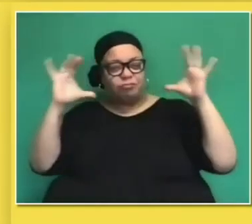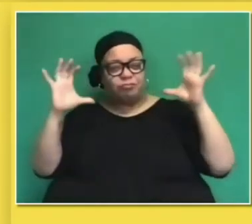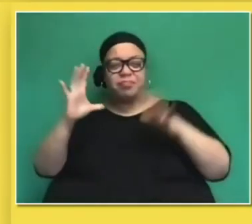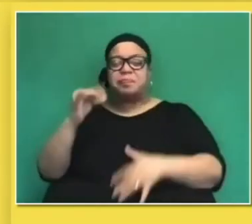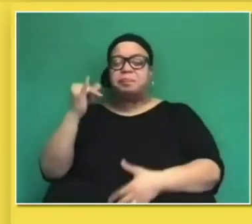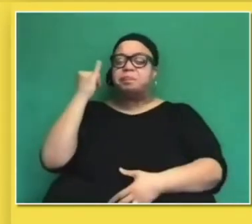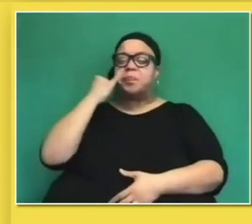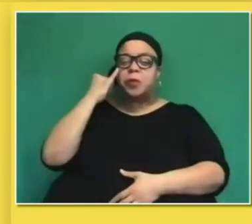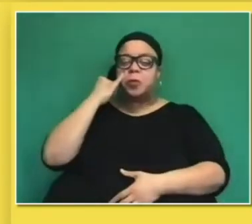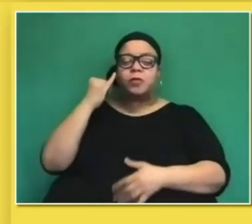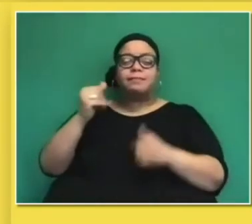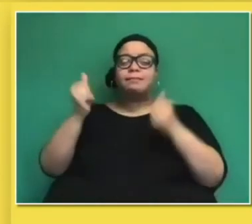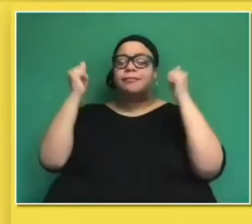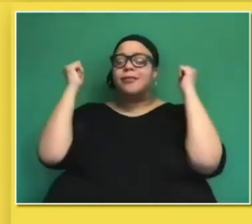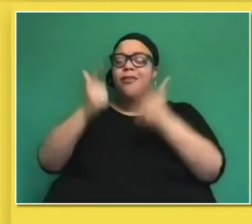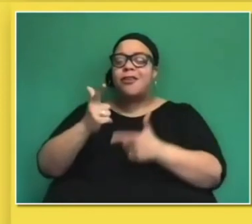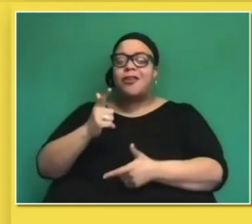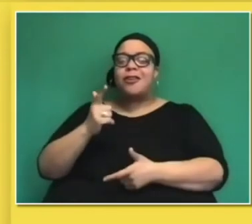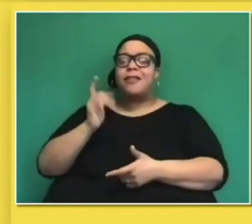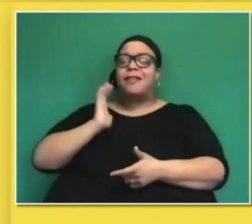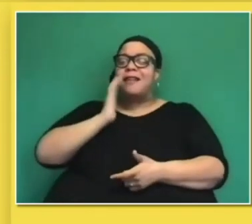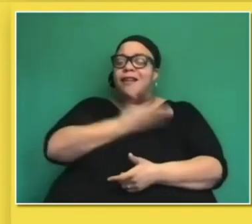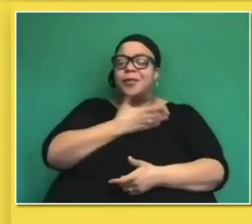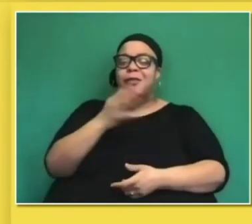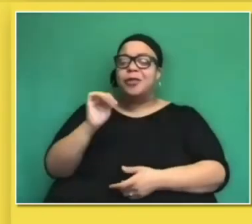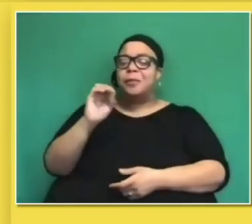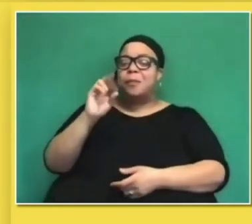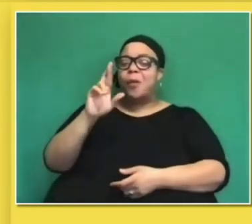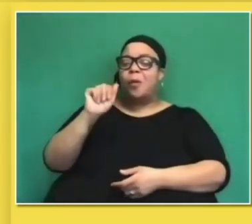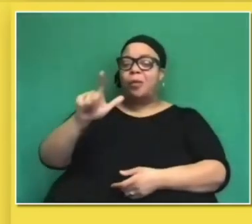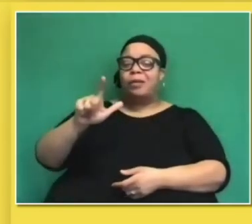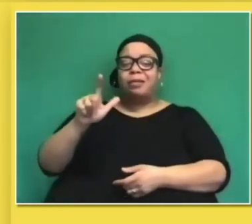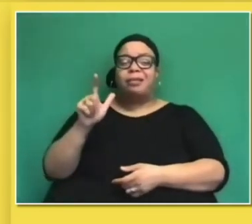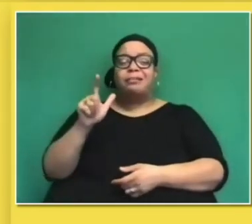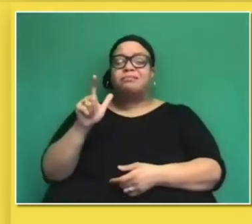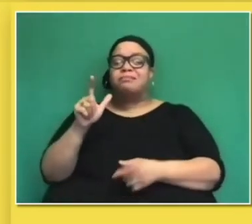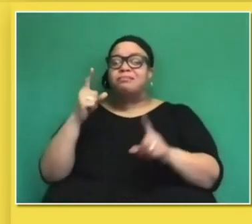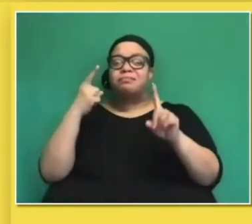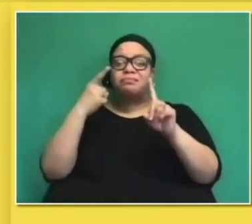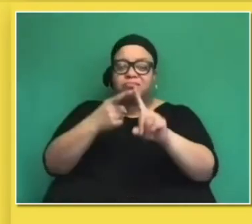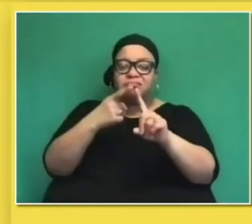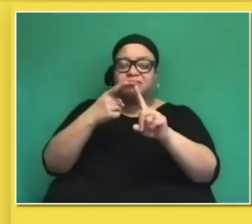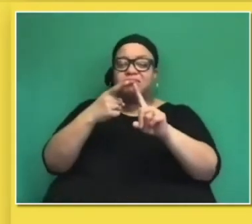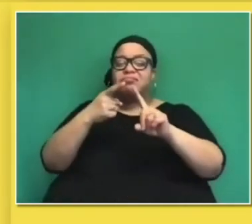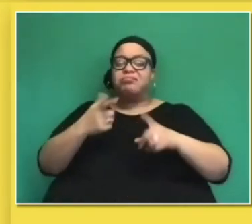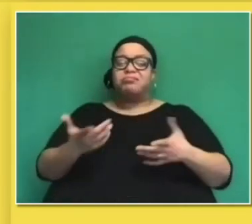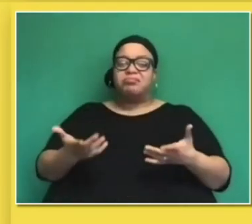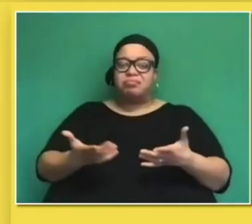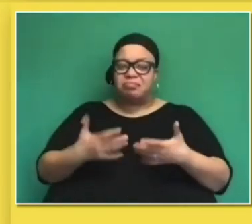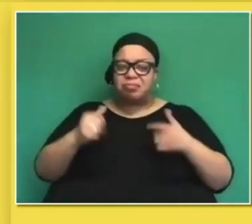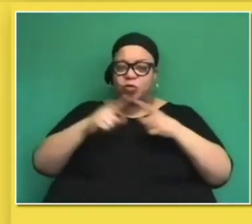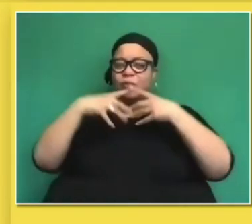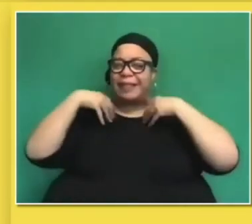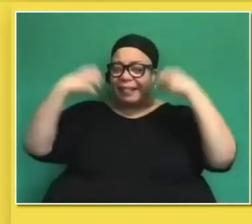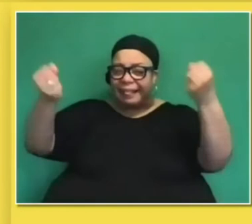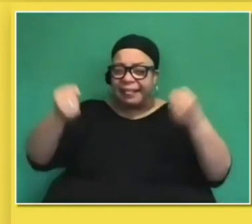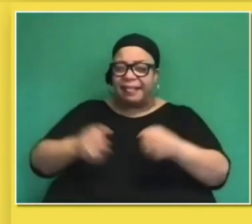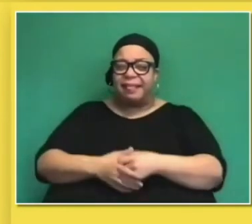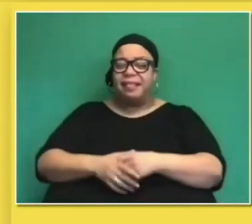demands of our moral platform to heal and transform the nation, our Jubilee policy platform, were being